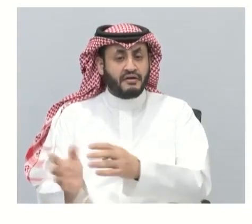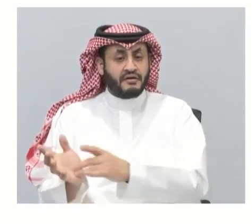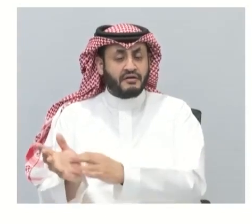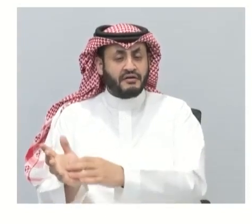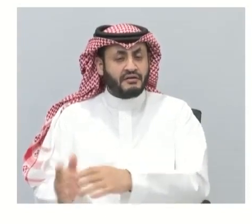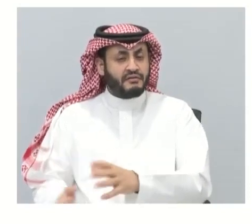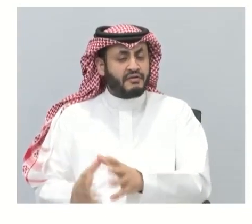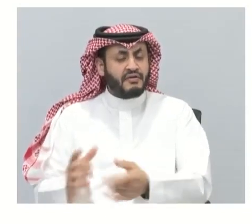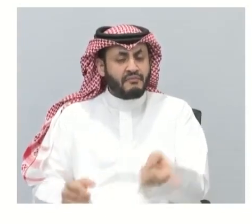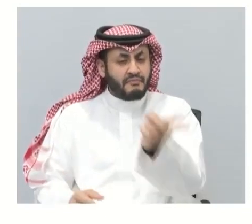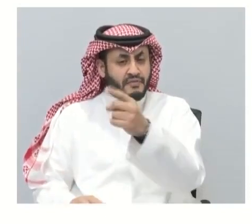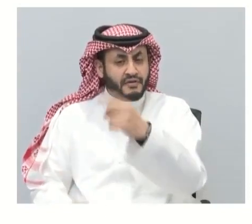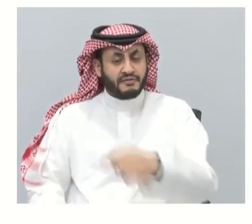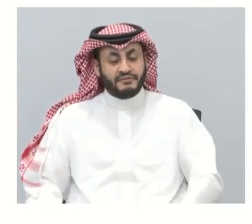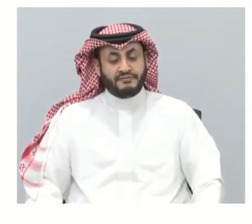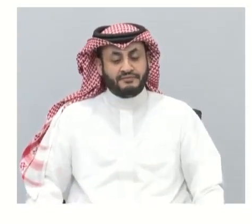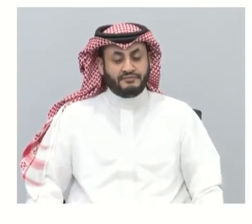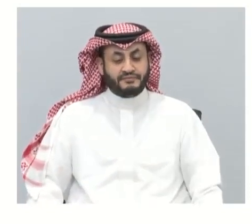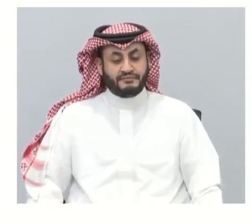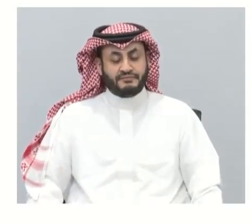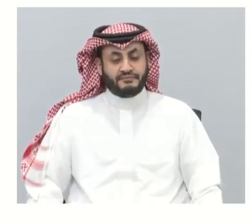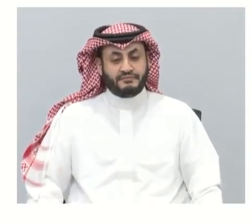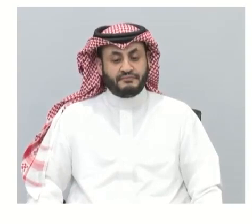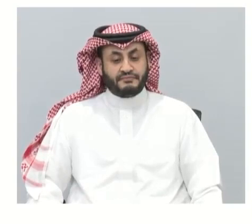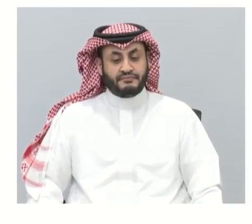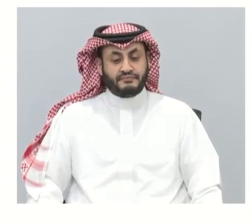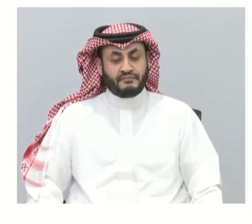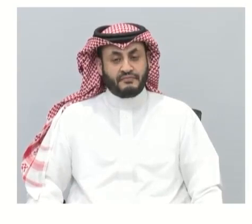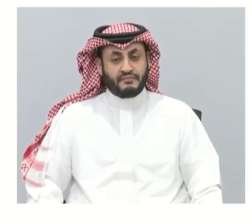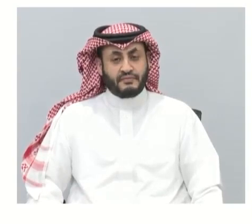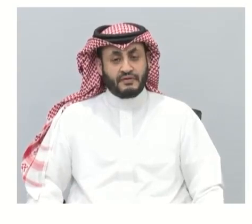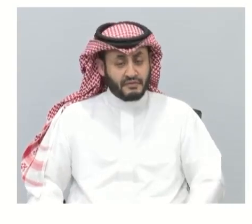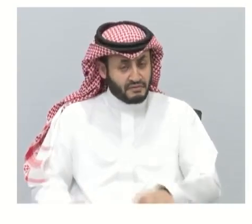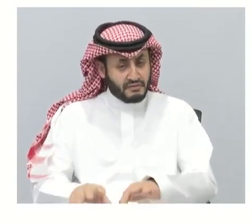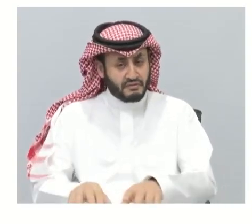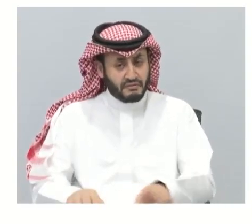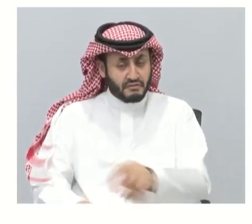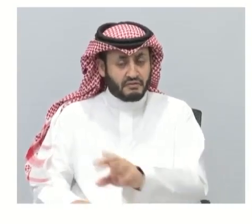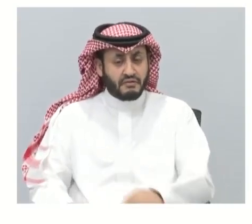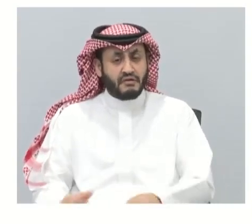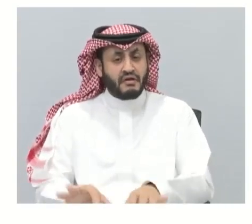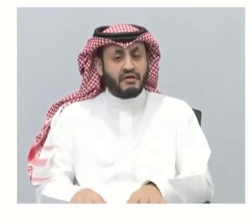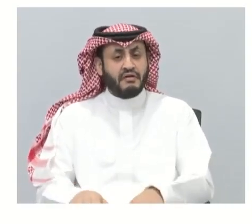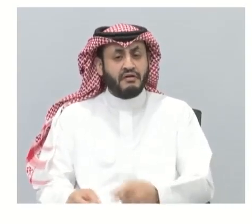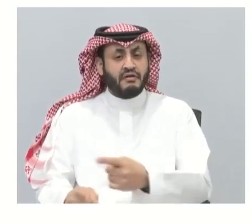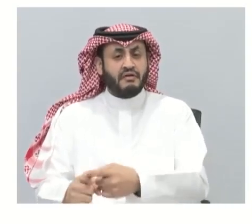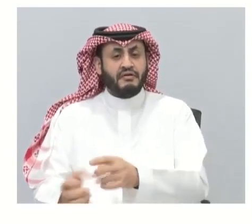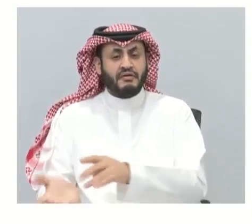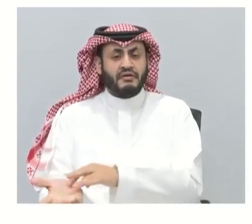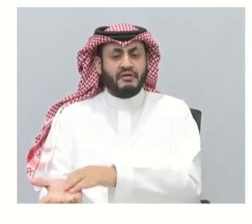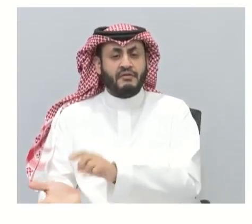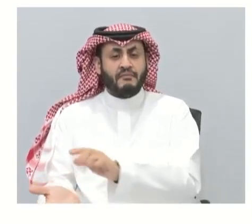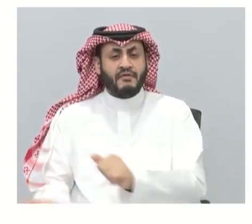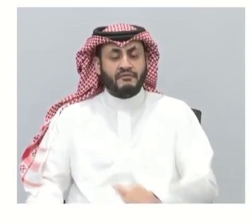We're having people will be using computers to calculate, to count numbers. How